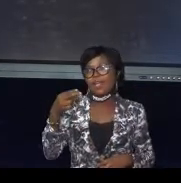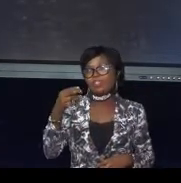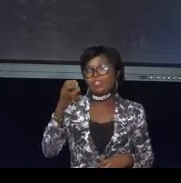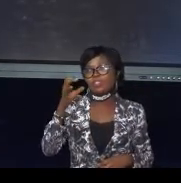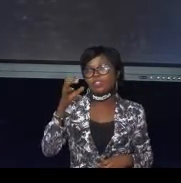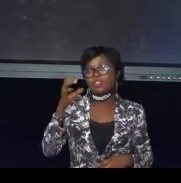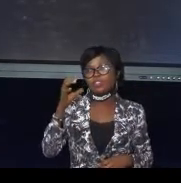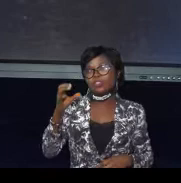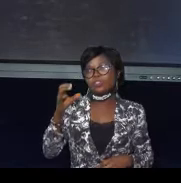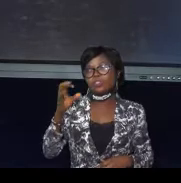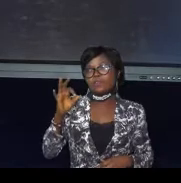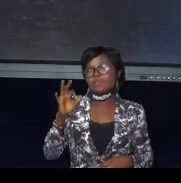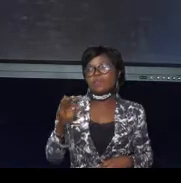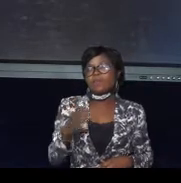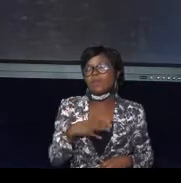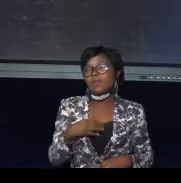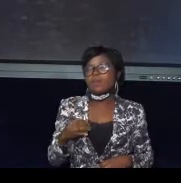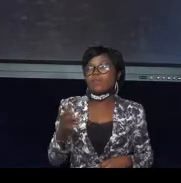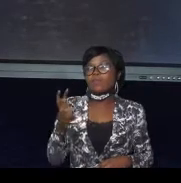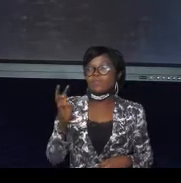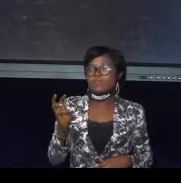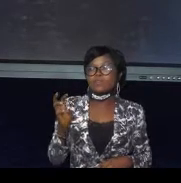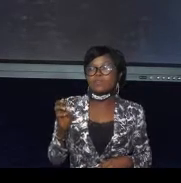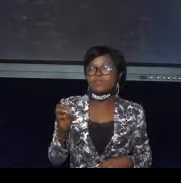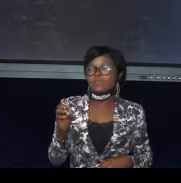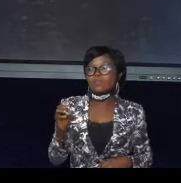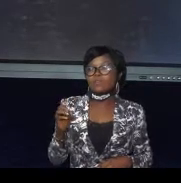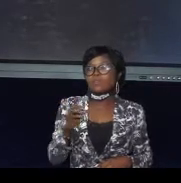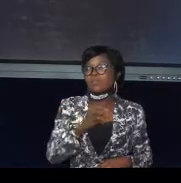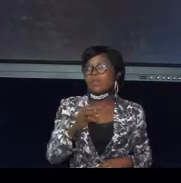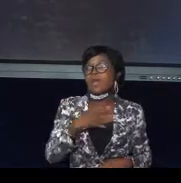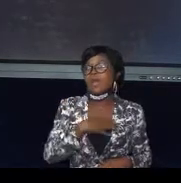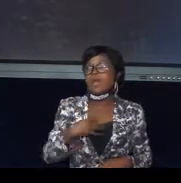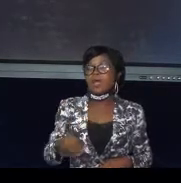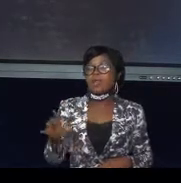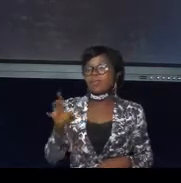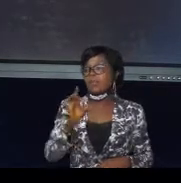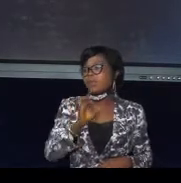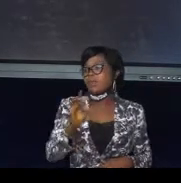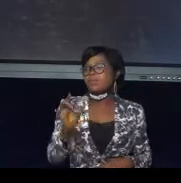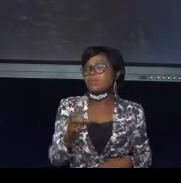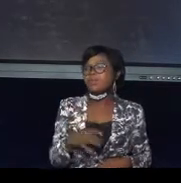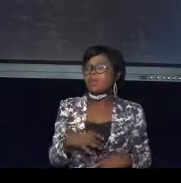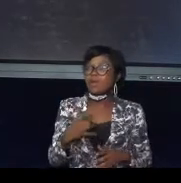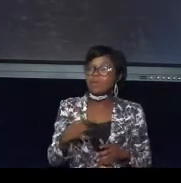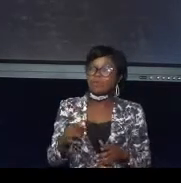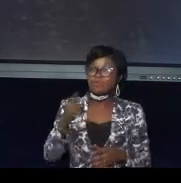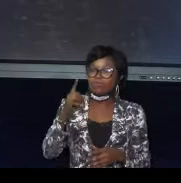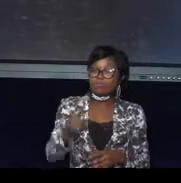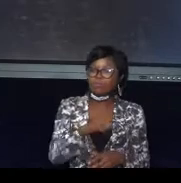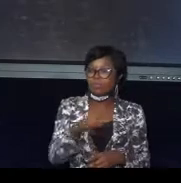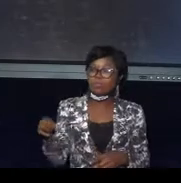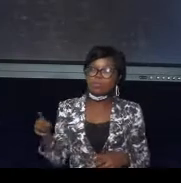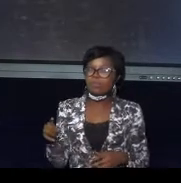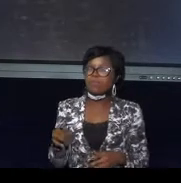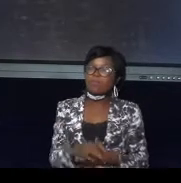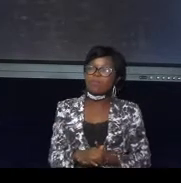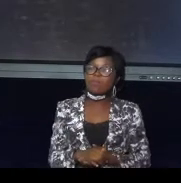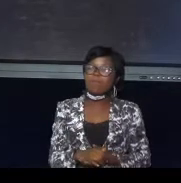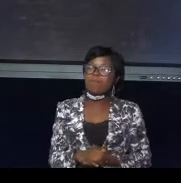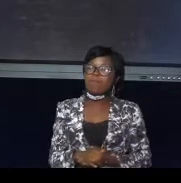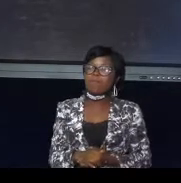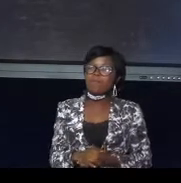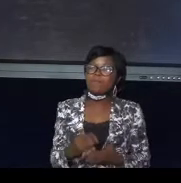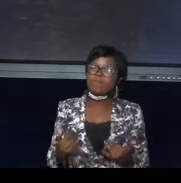we call HCF, of 60 and 80. So again, we write 60 and 80 beside each other like so. Then we draw this line